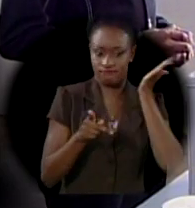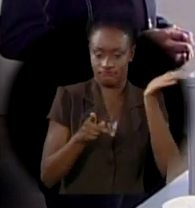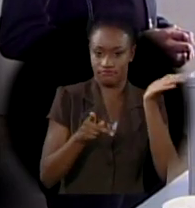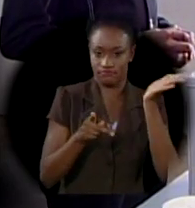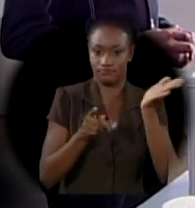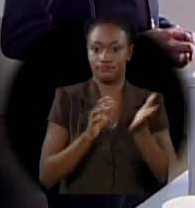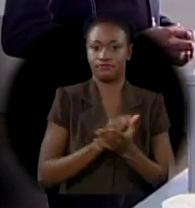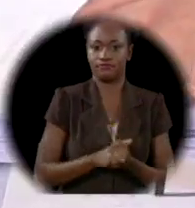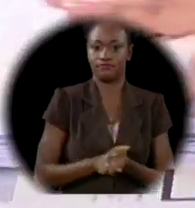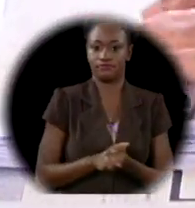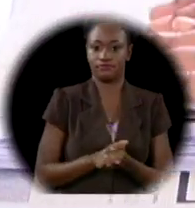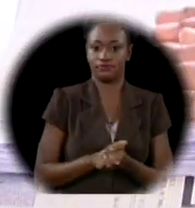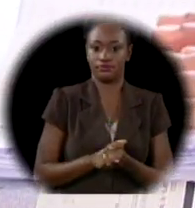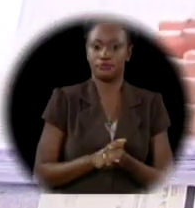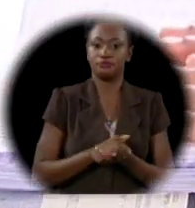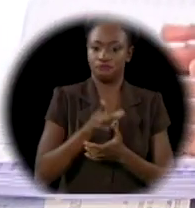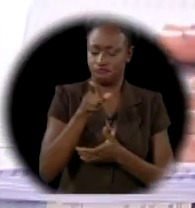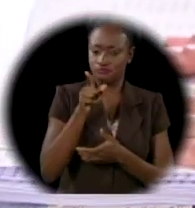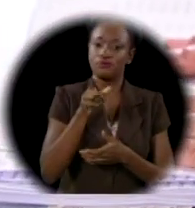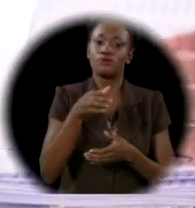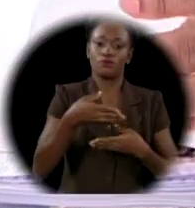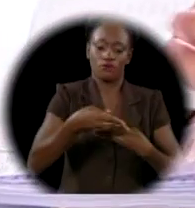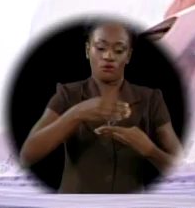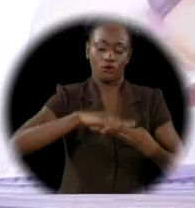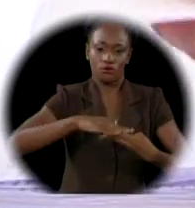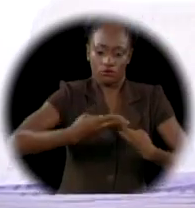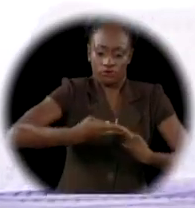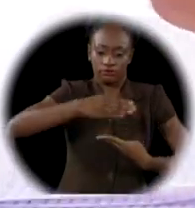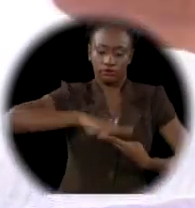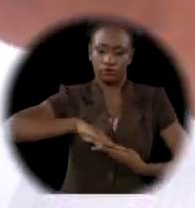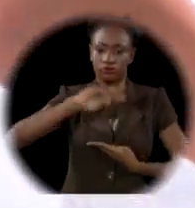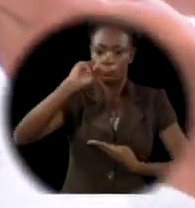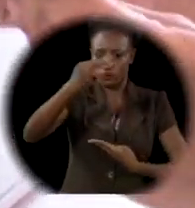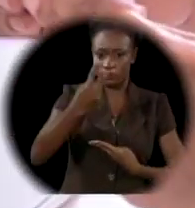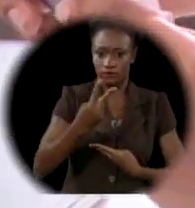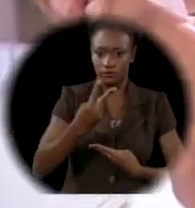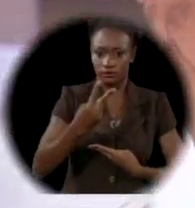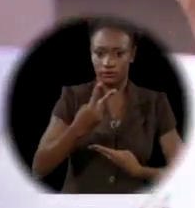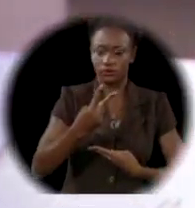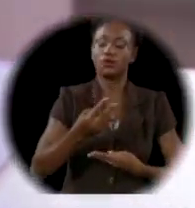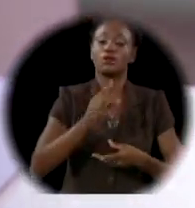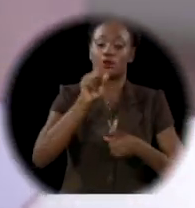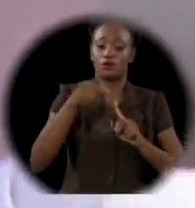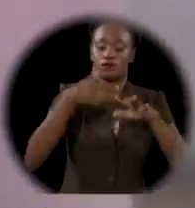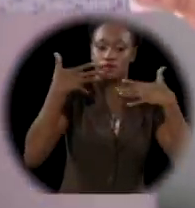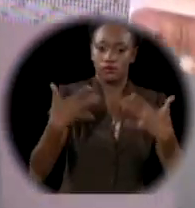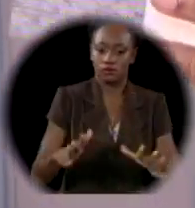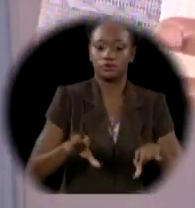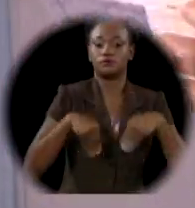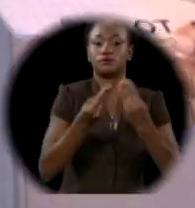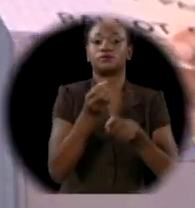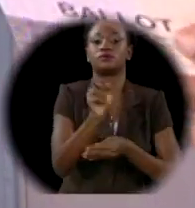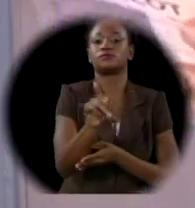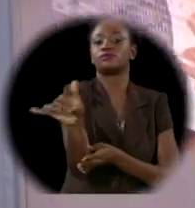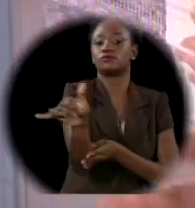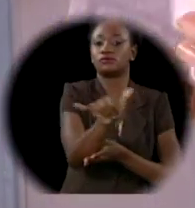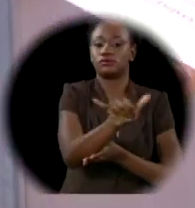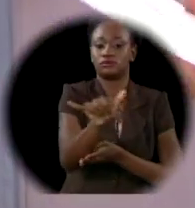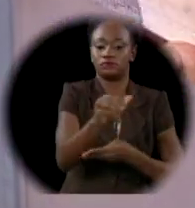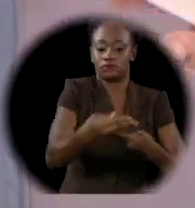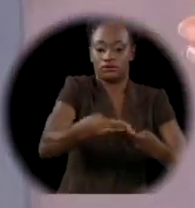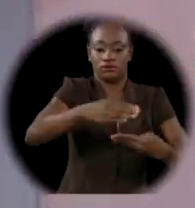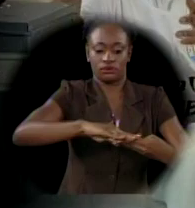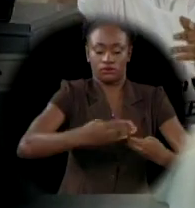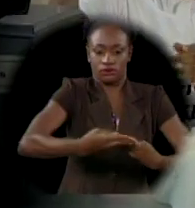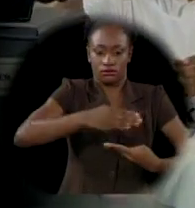I am folding your ballot paper twice. Please return it to me folded in the same manner to protect the secrecy of